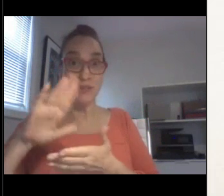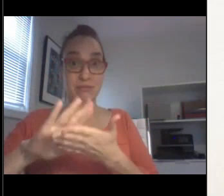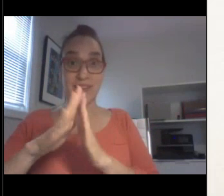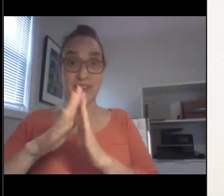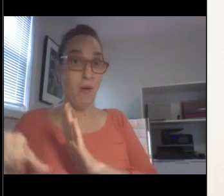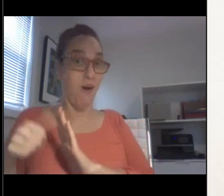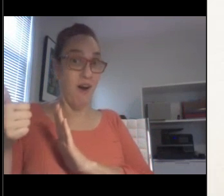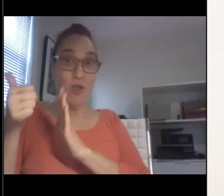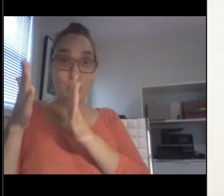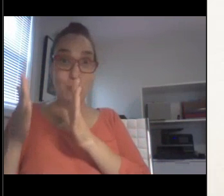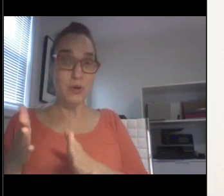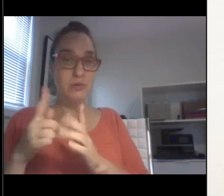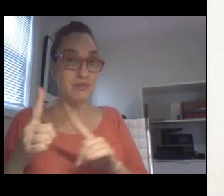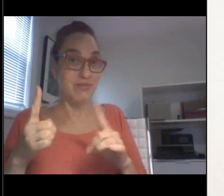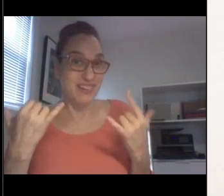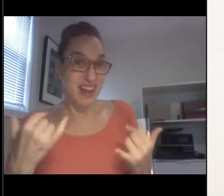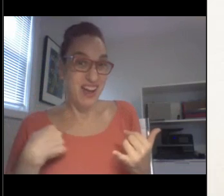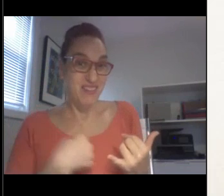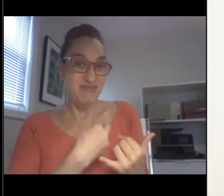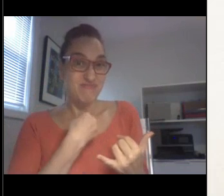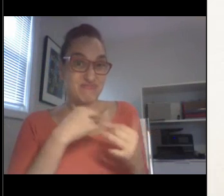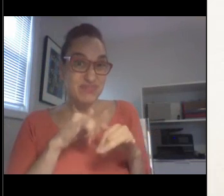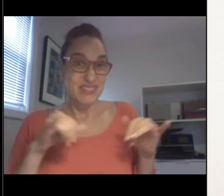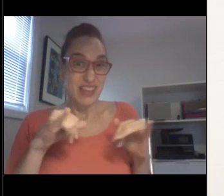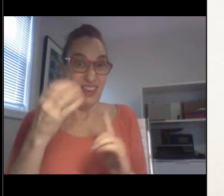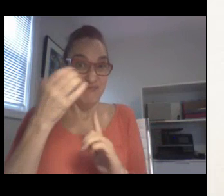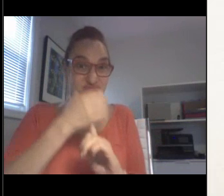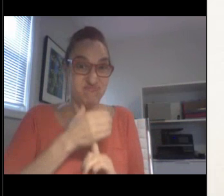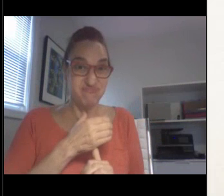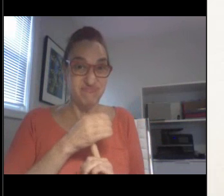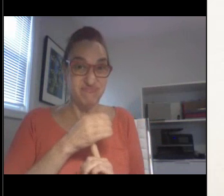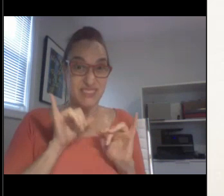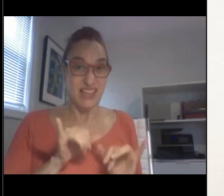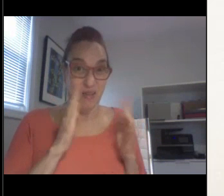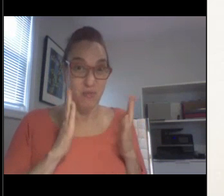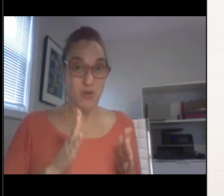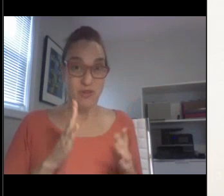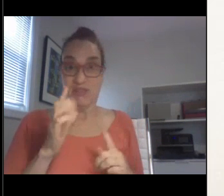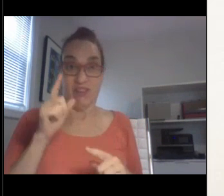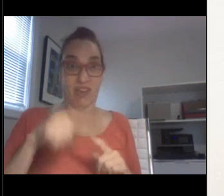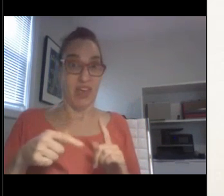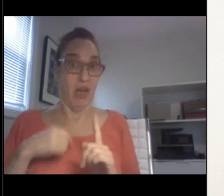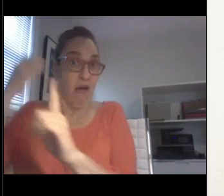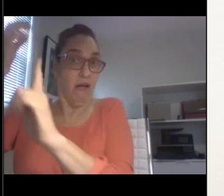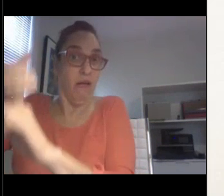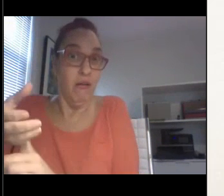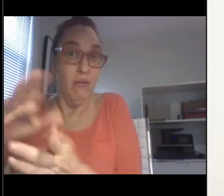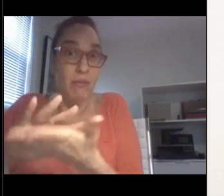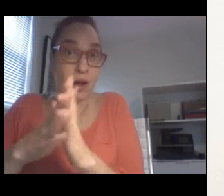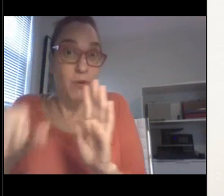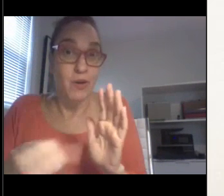has shaped the way that they see the world necessarily. Next, please.